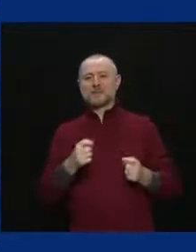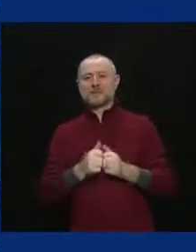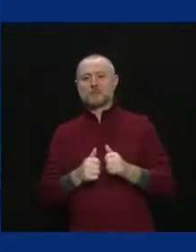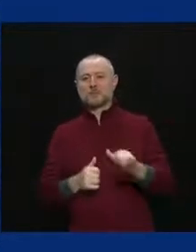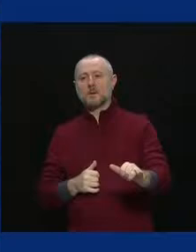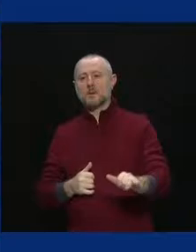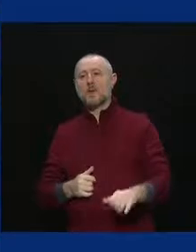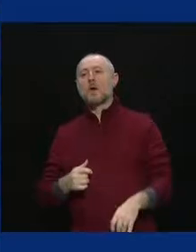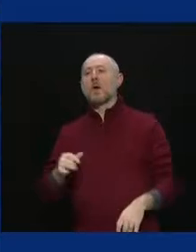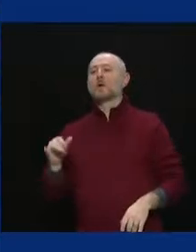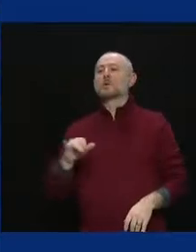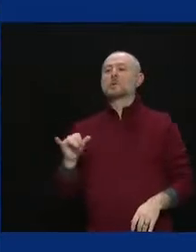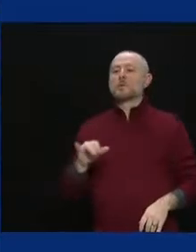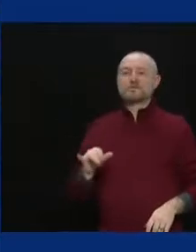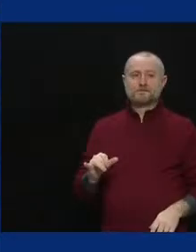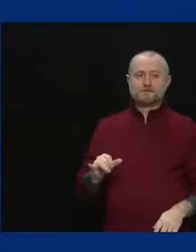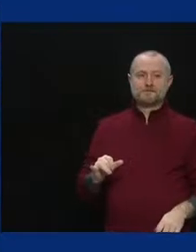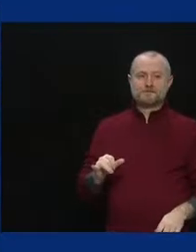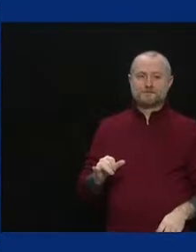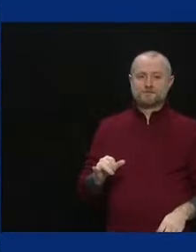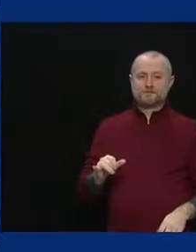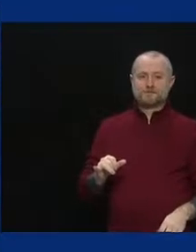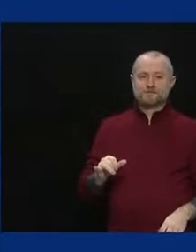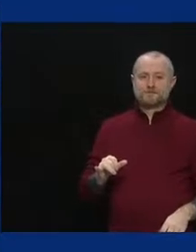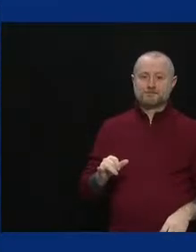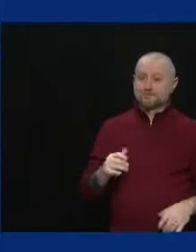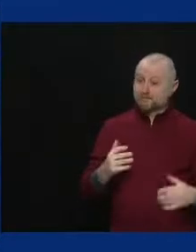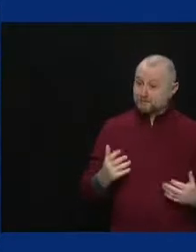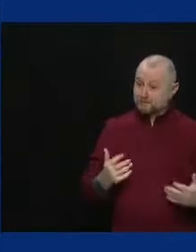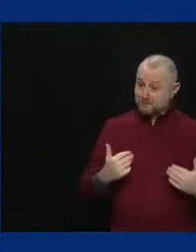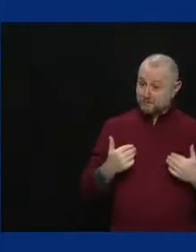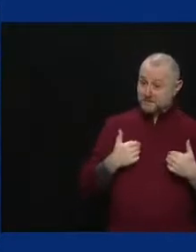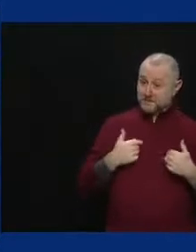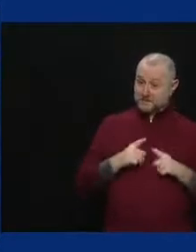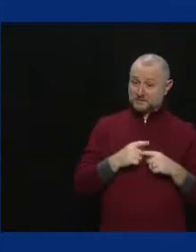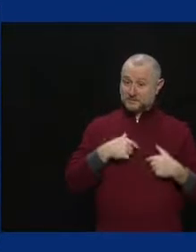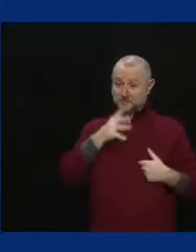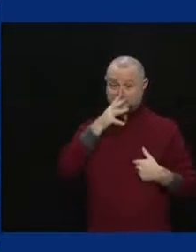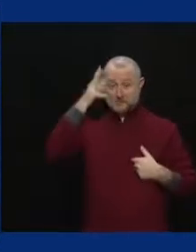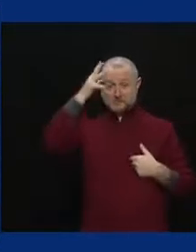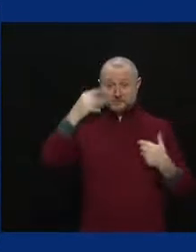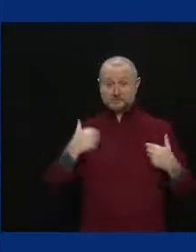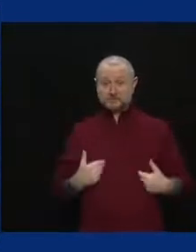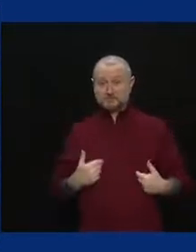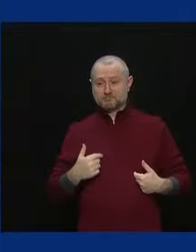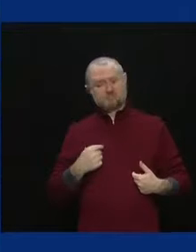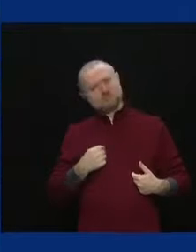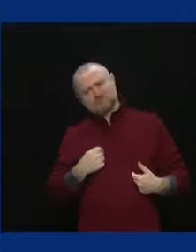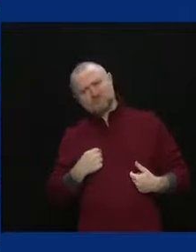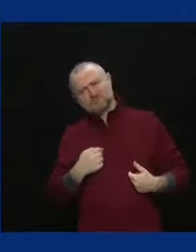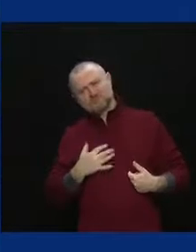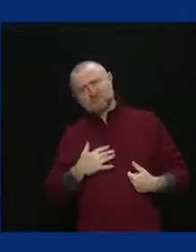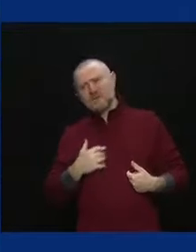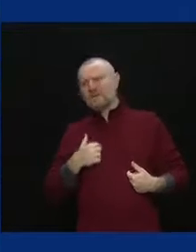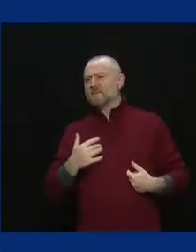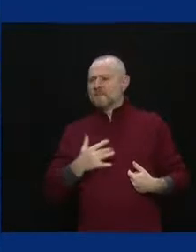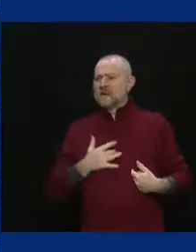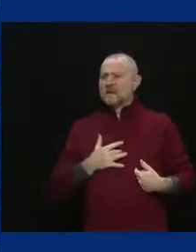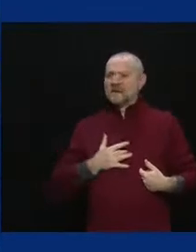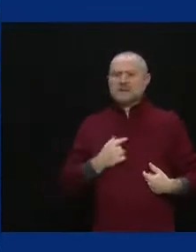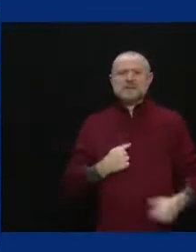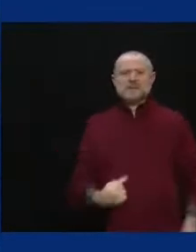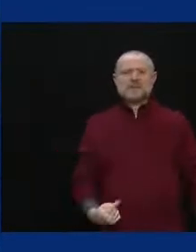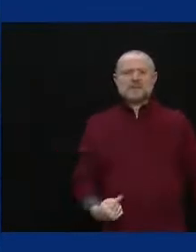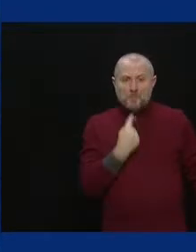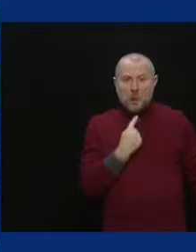also, personally, as a parent, I find it phenomenally disappointing that people